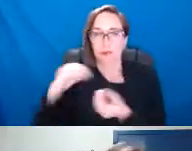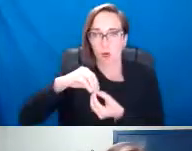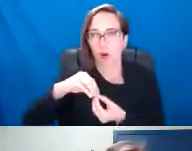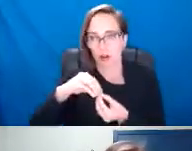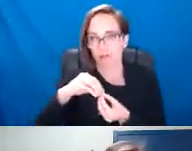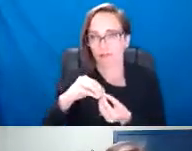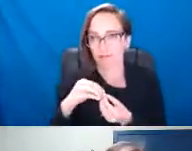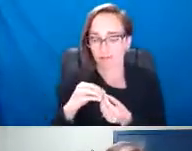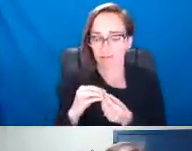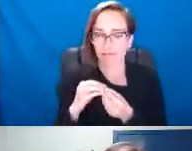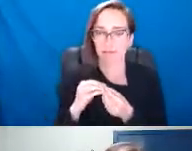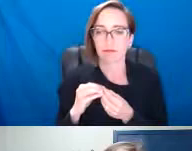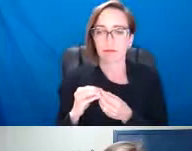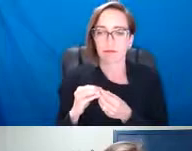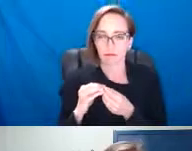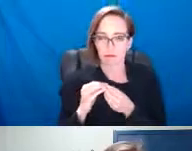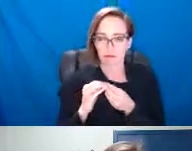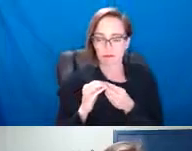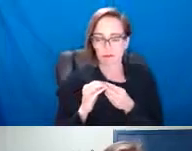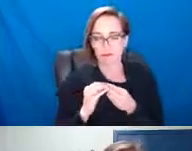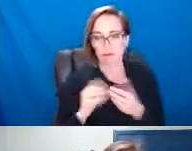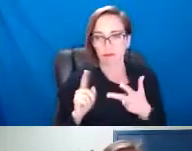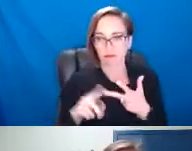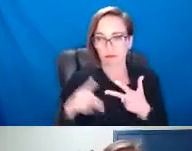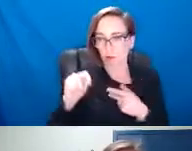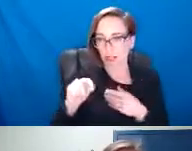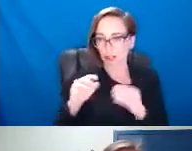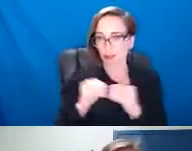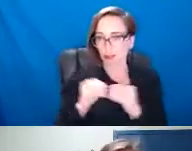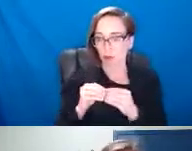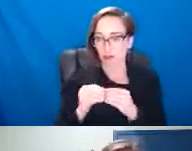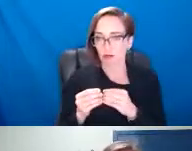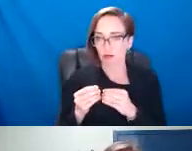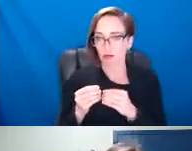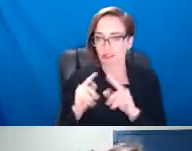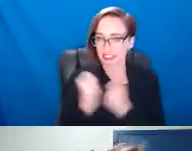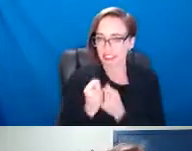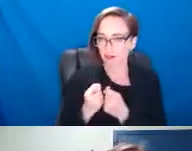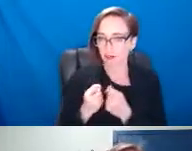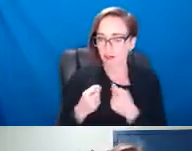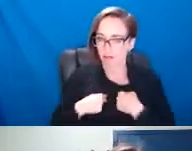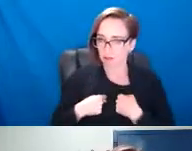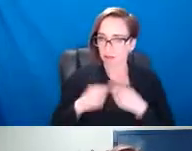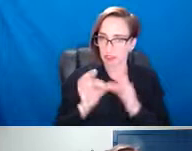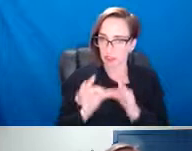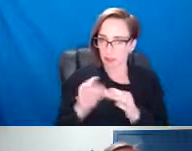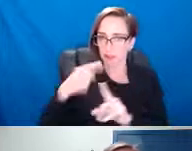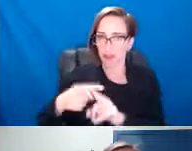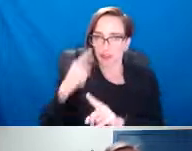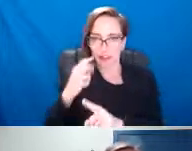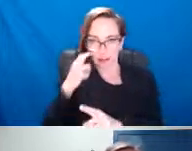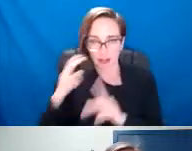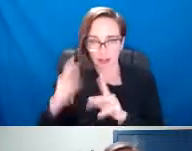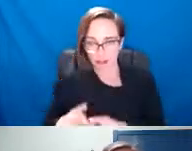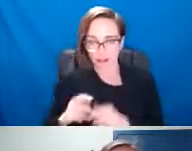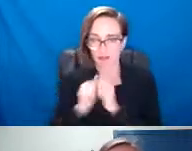communication, as they are working together, is, if in the situation of the picture here, I'm